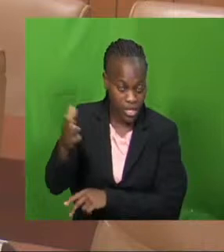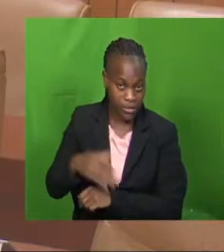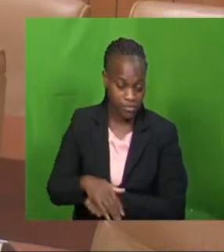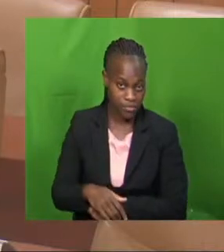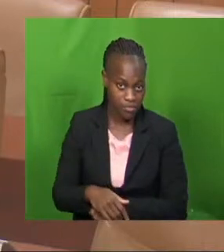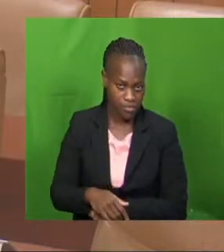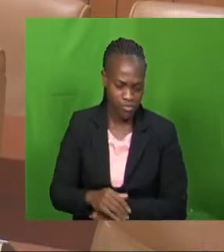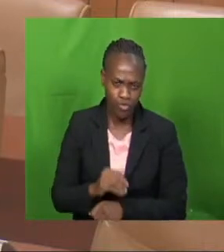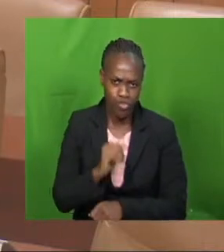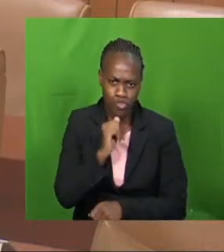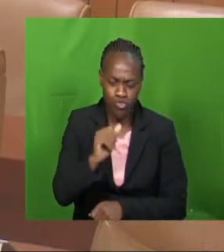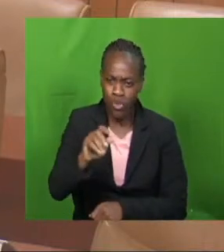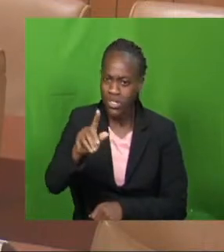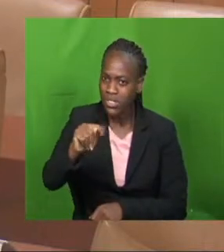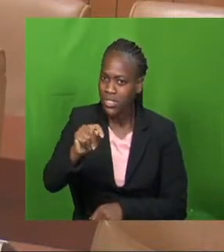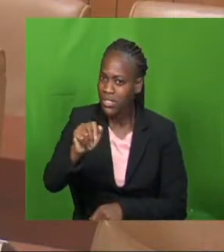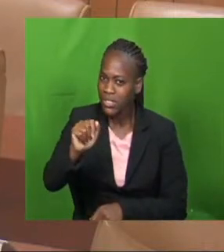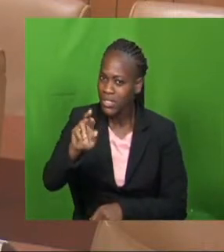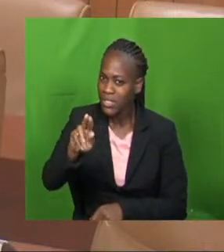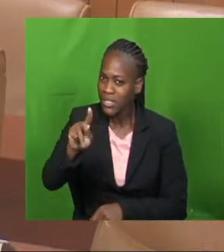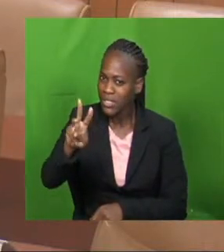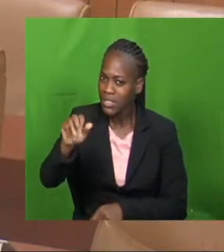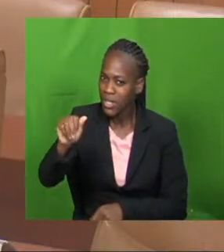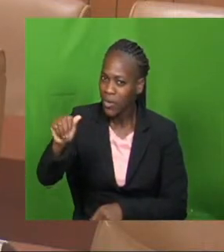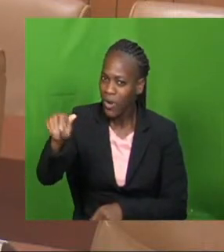Takwa. Ghana is actually,